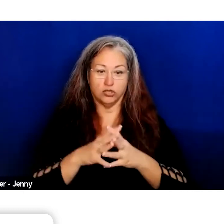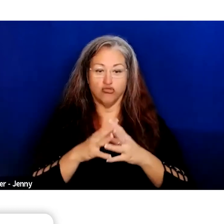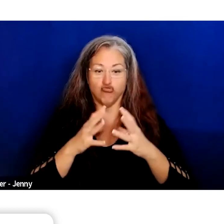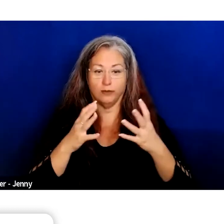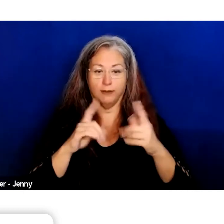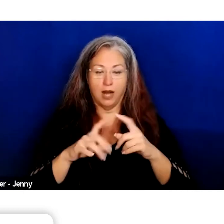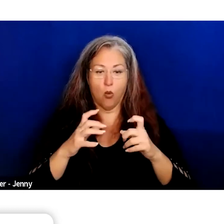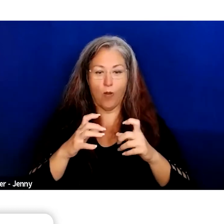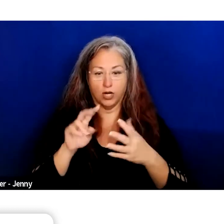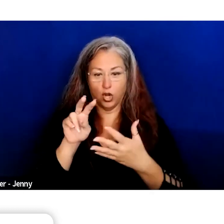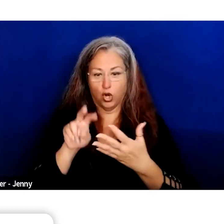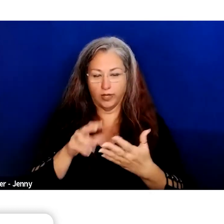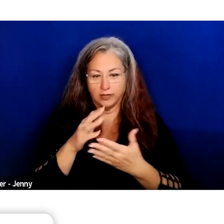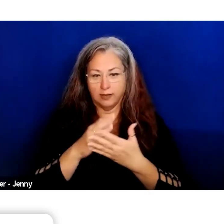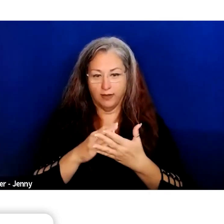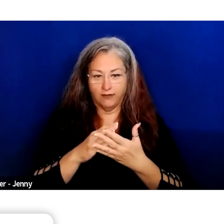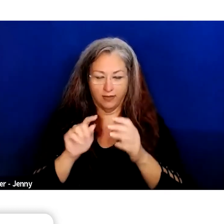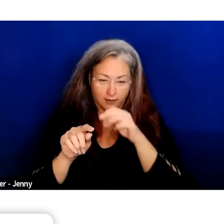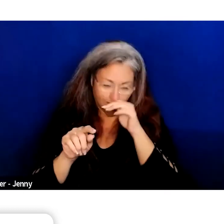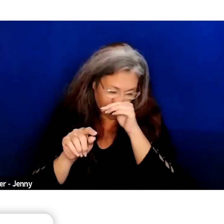to get through some of these